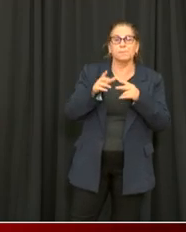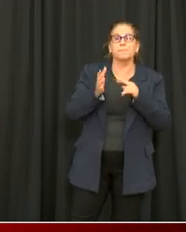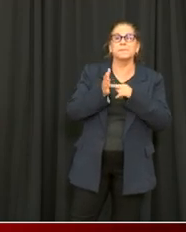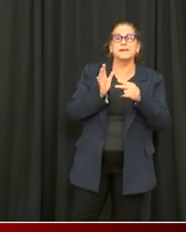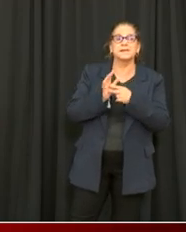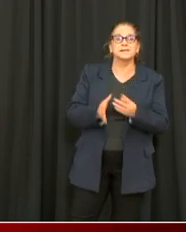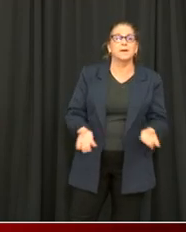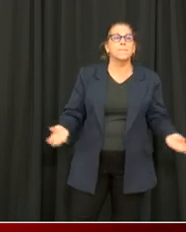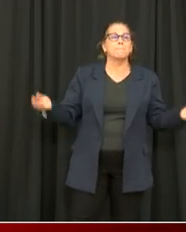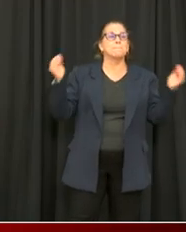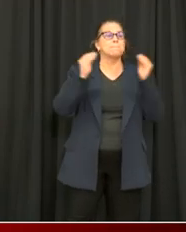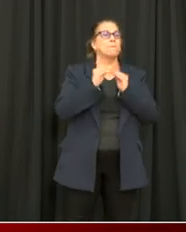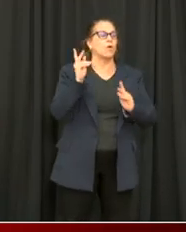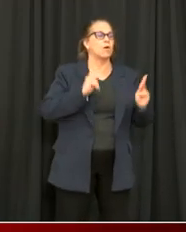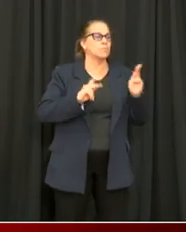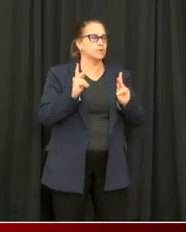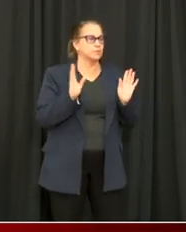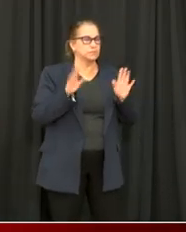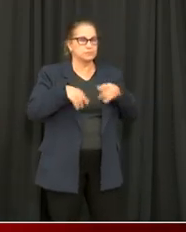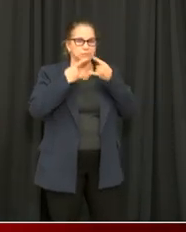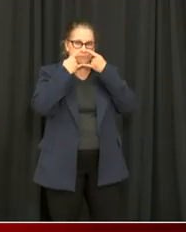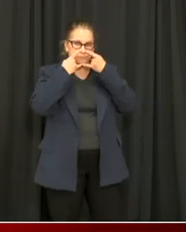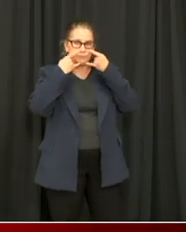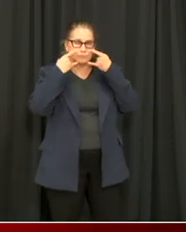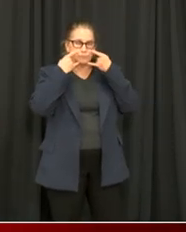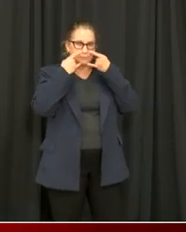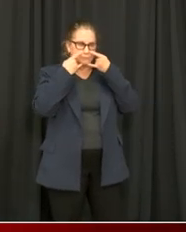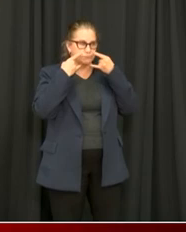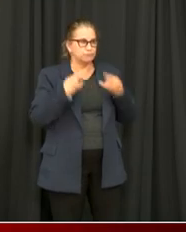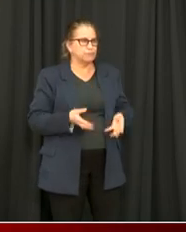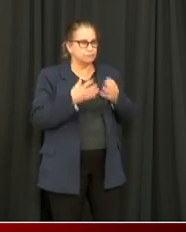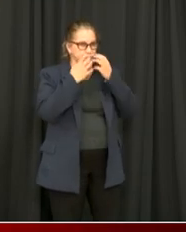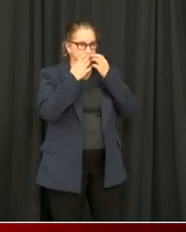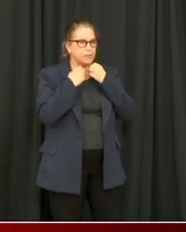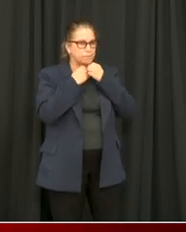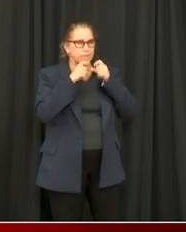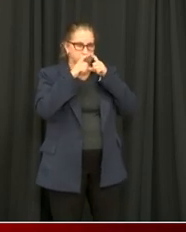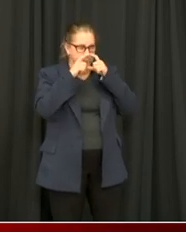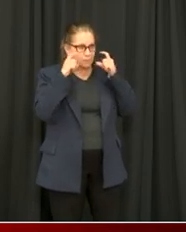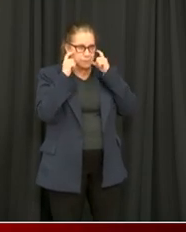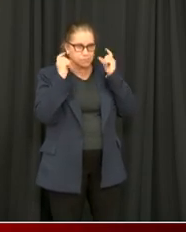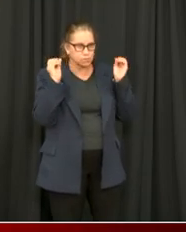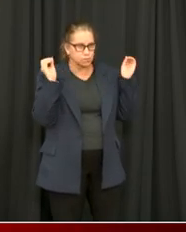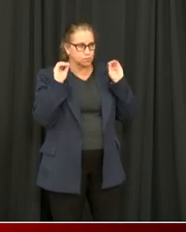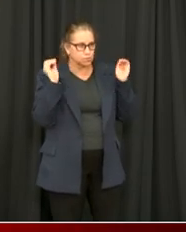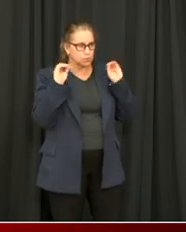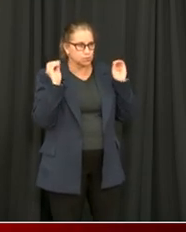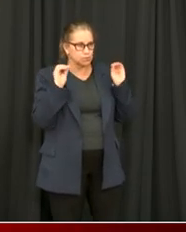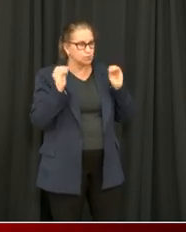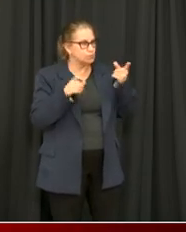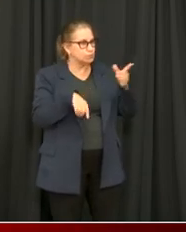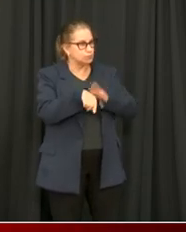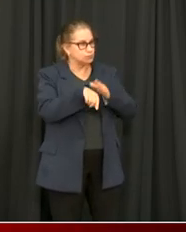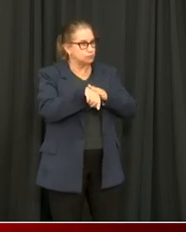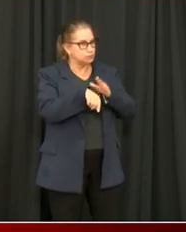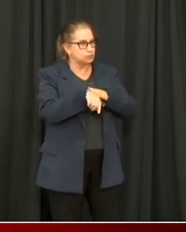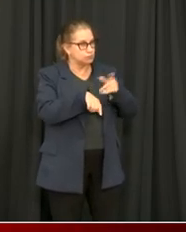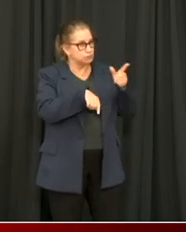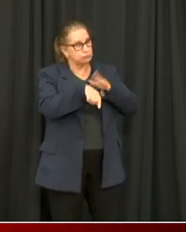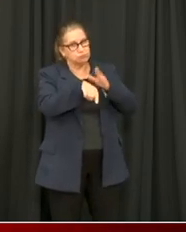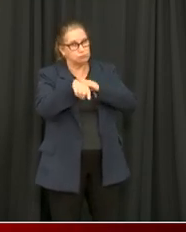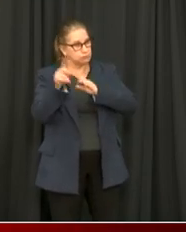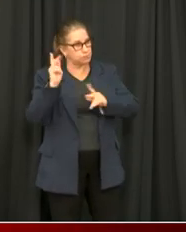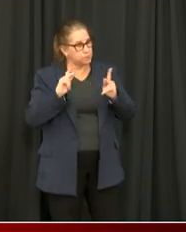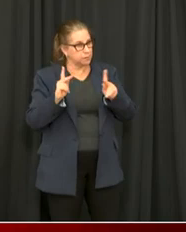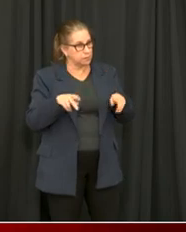down? And as you said before, we might see another spike. I mean, what's your word to people about caution going into phase two?